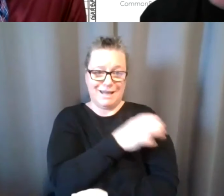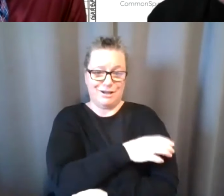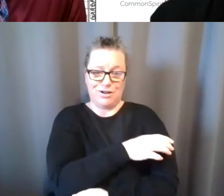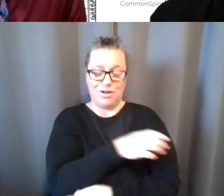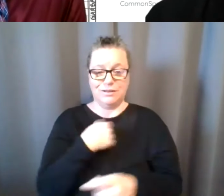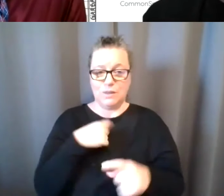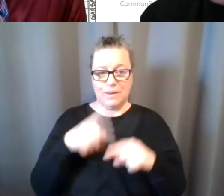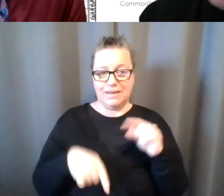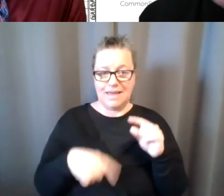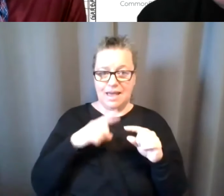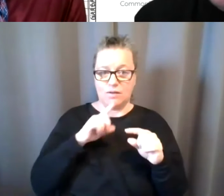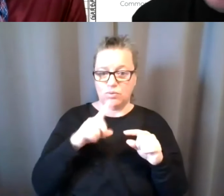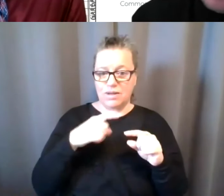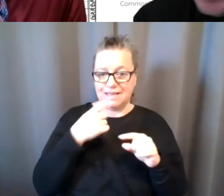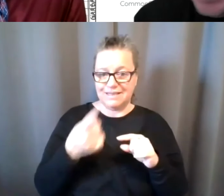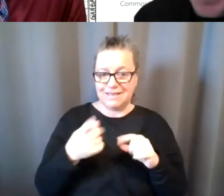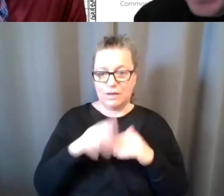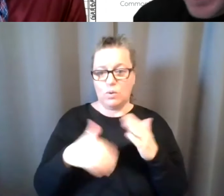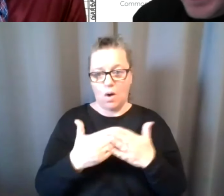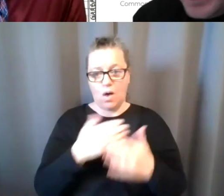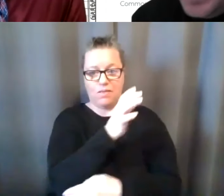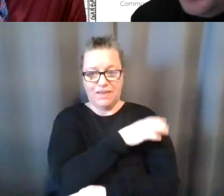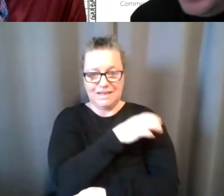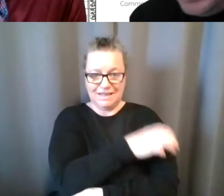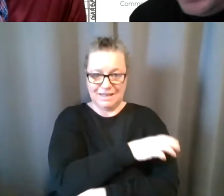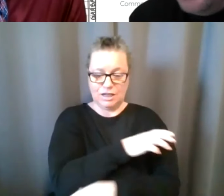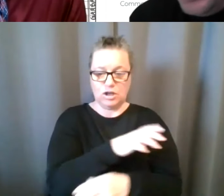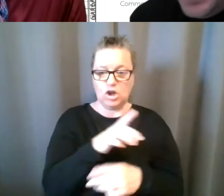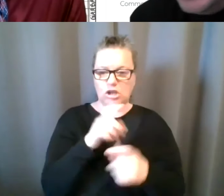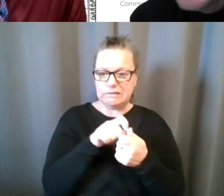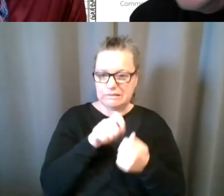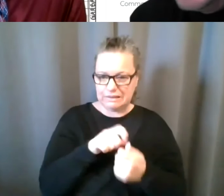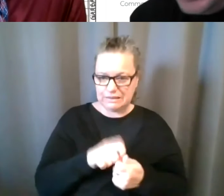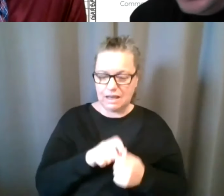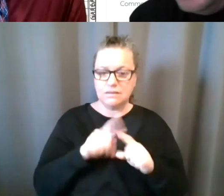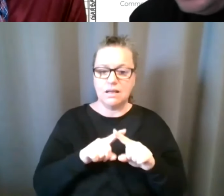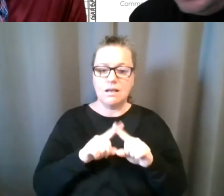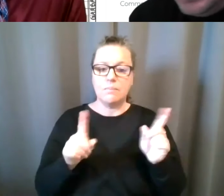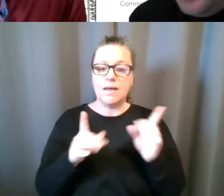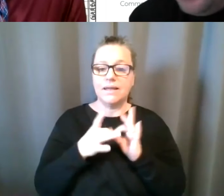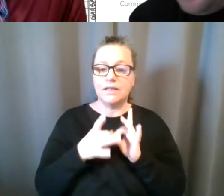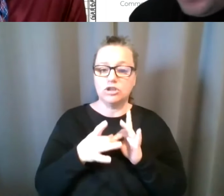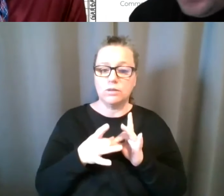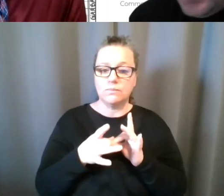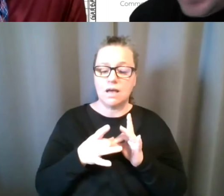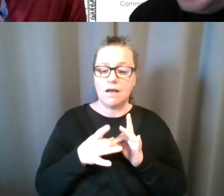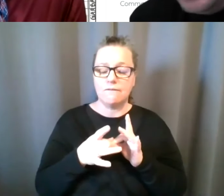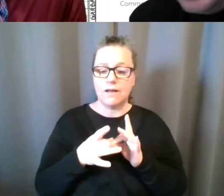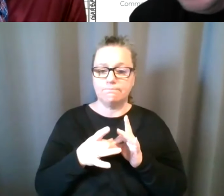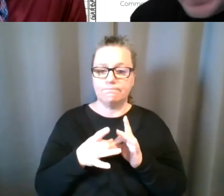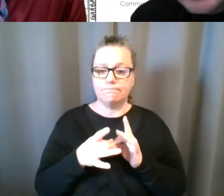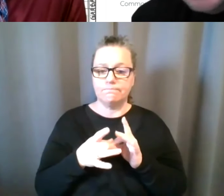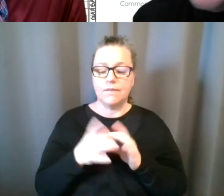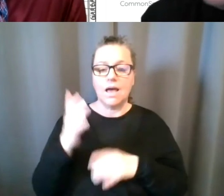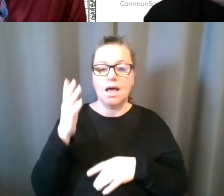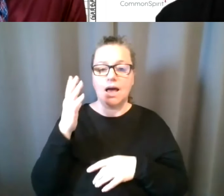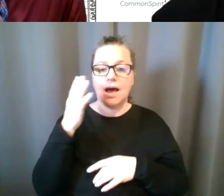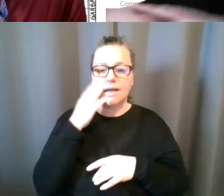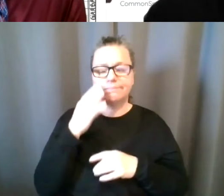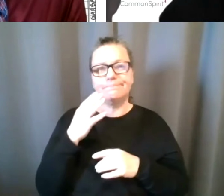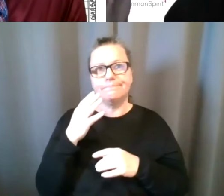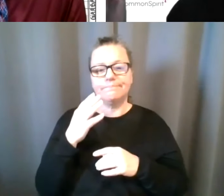really tell you like all the clinical details about it. But in terms of, I know that yes,